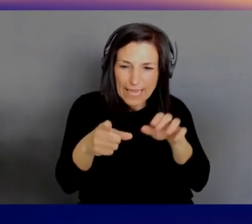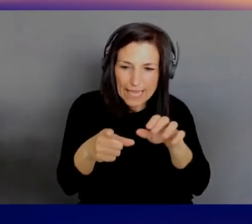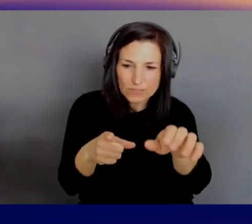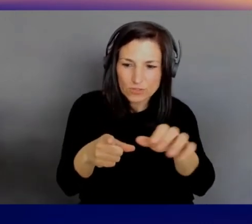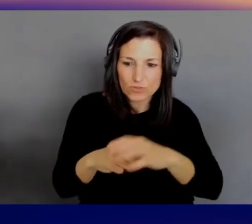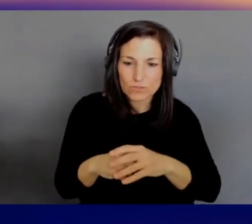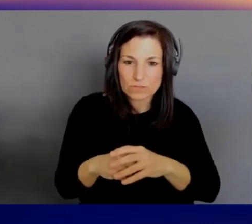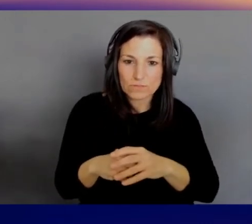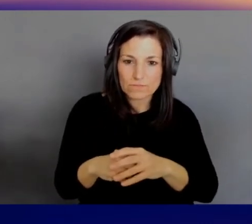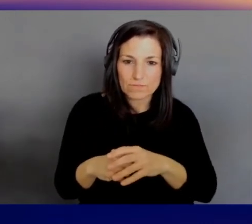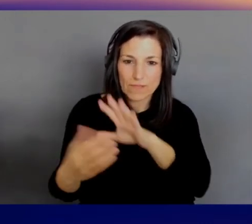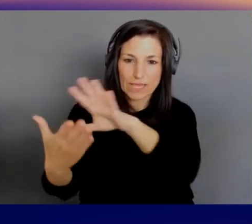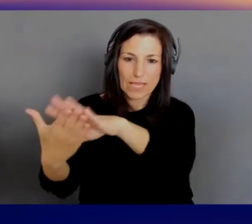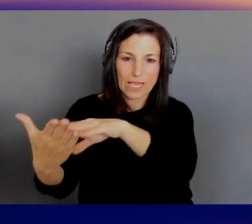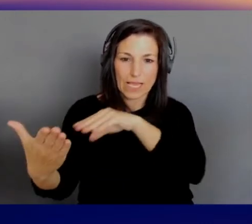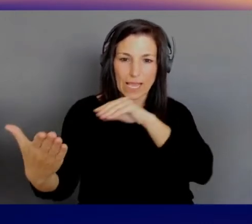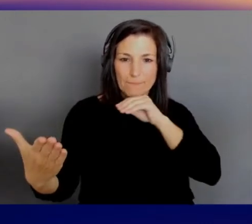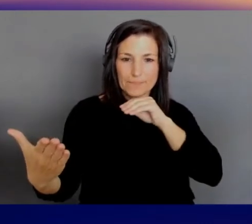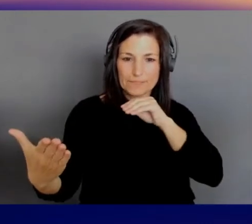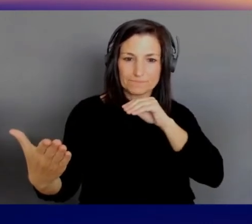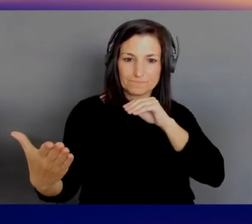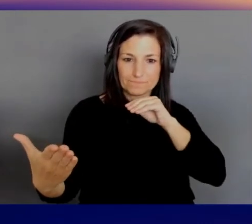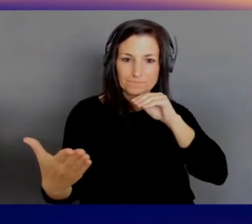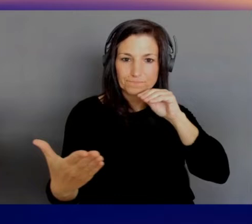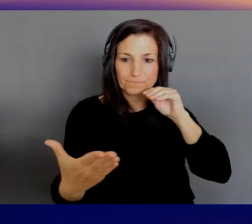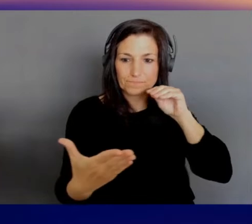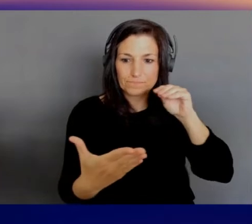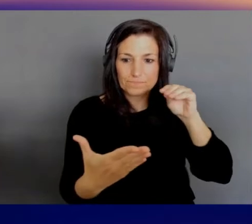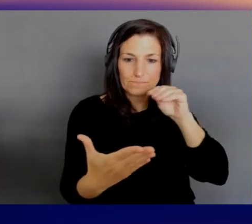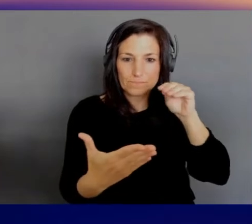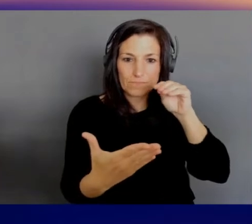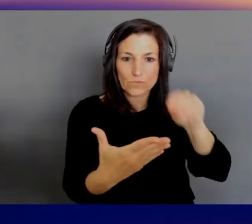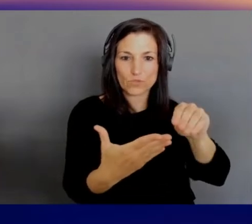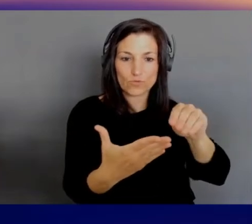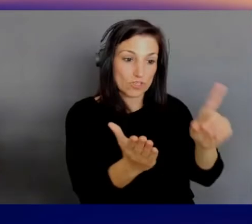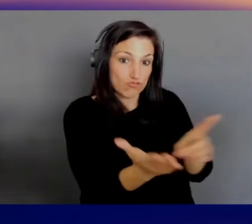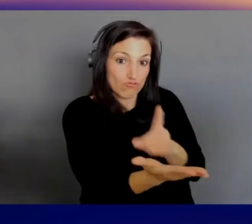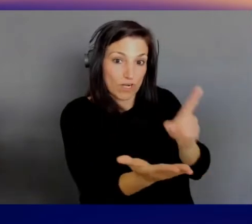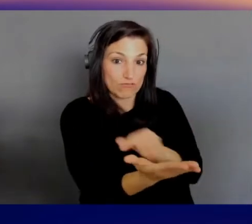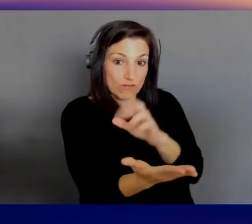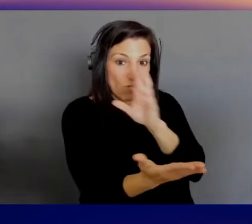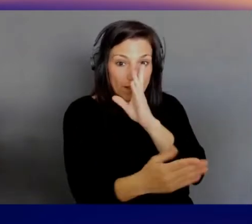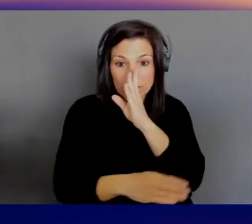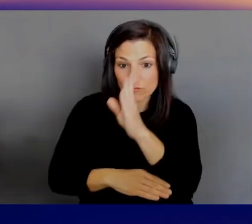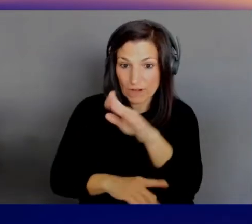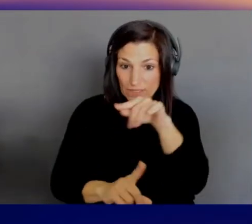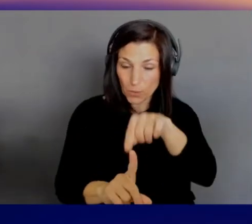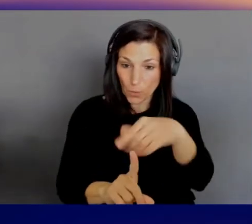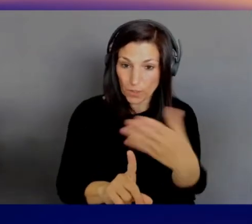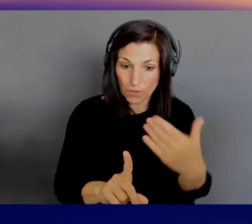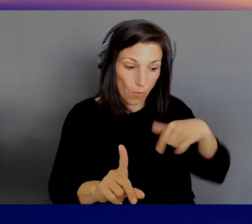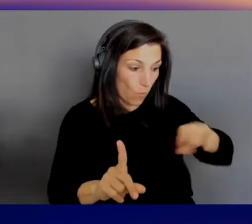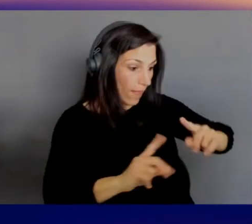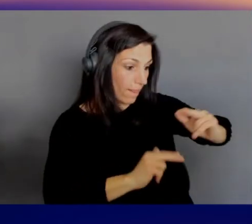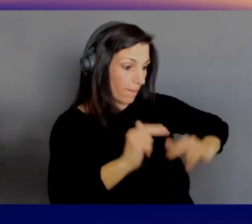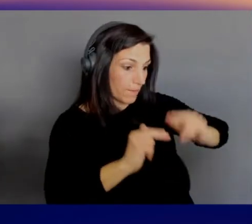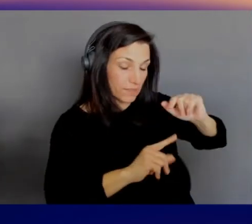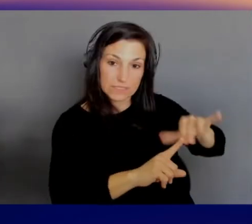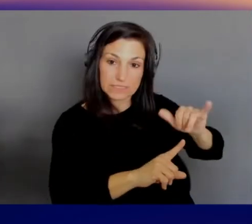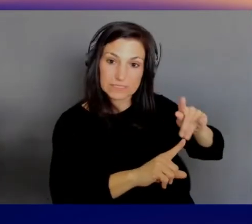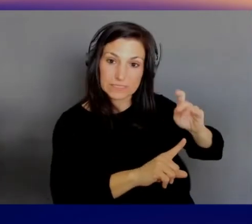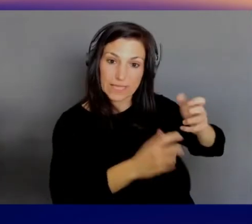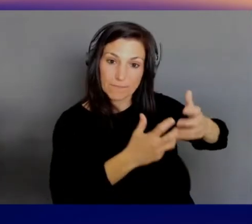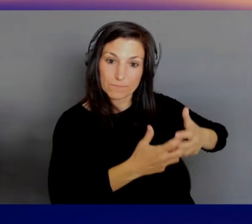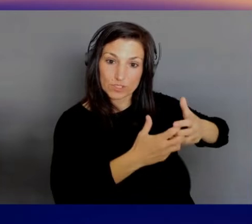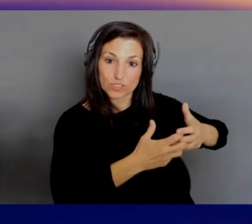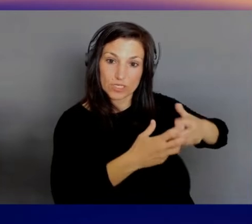over to my directory, or I can directly go here. While I'm building the state machine, I can export the